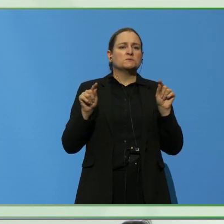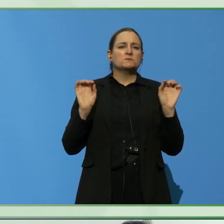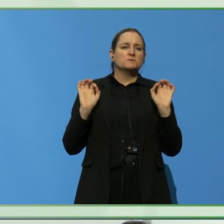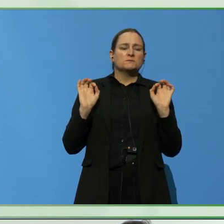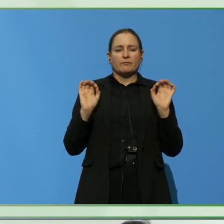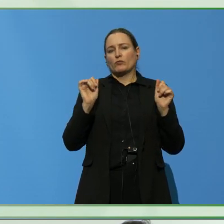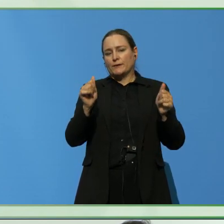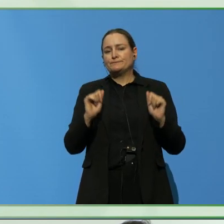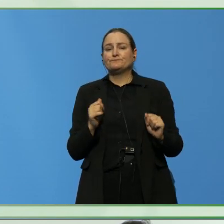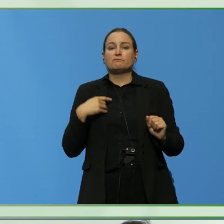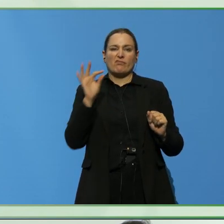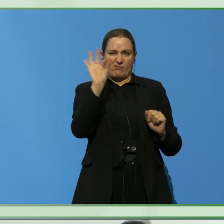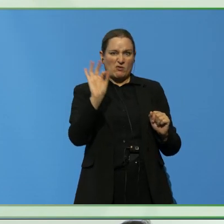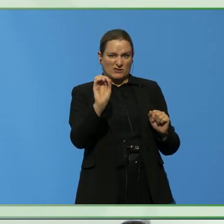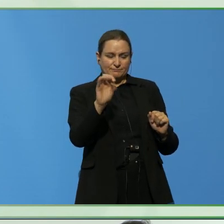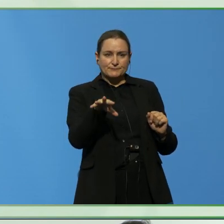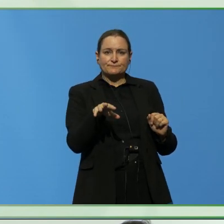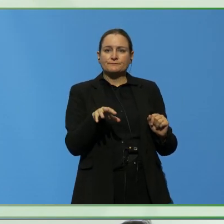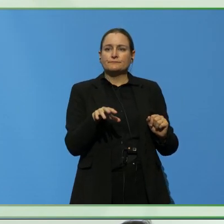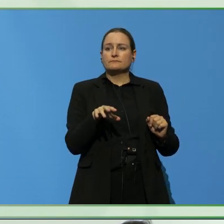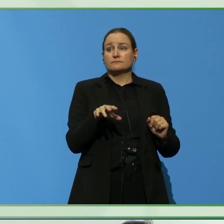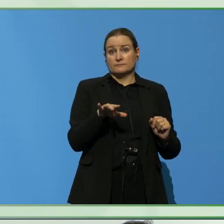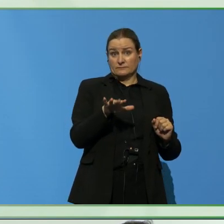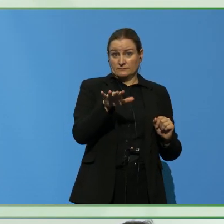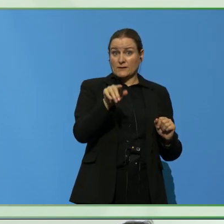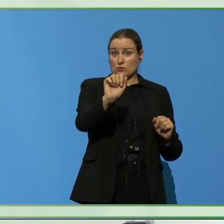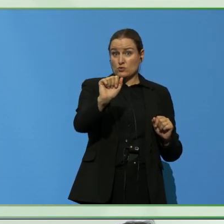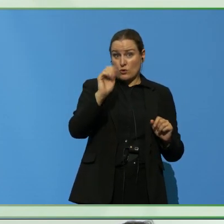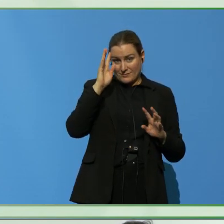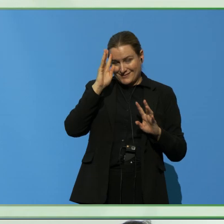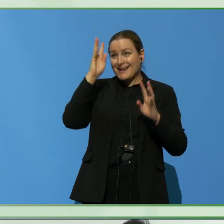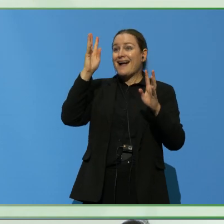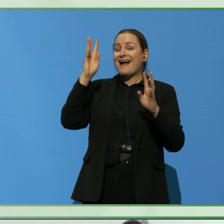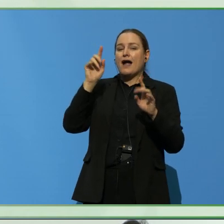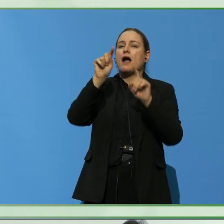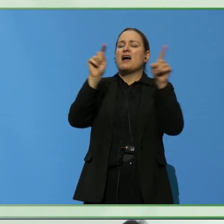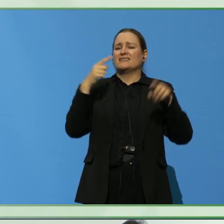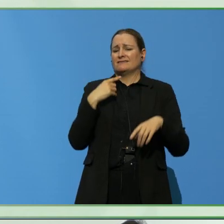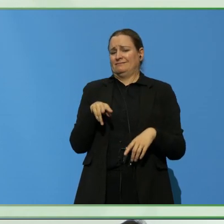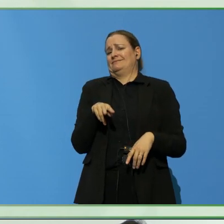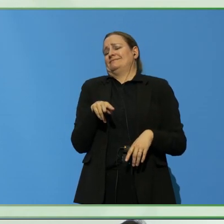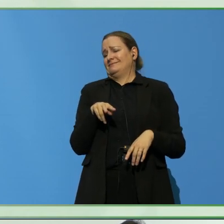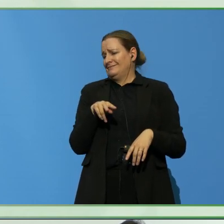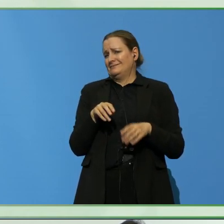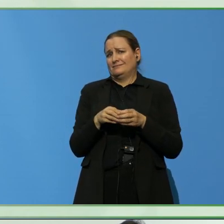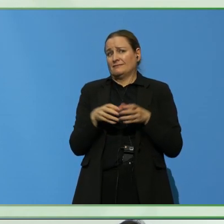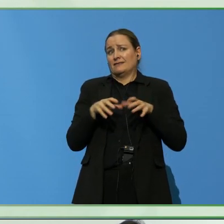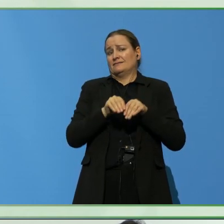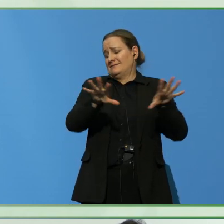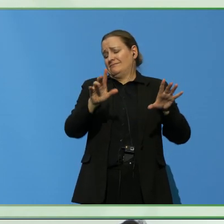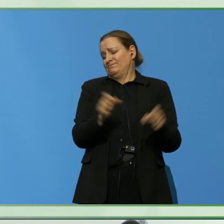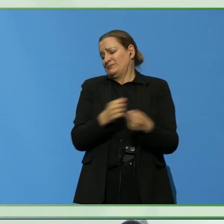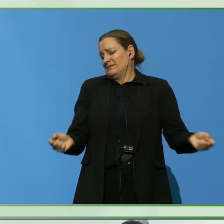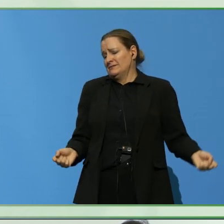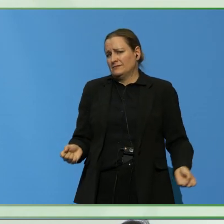many of you have been told that your innovations are never gonna scale? That